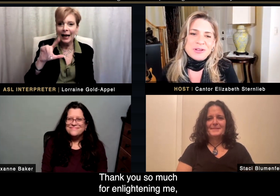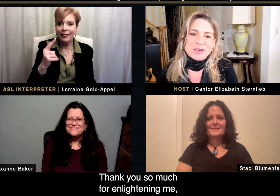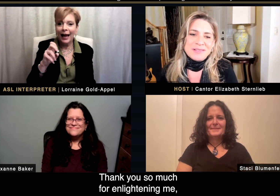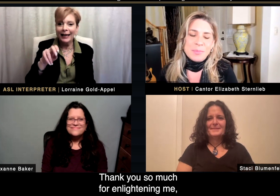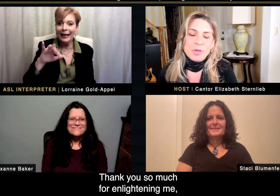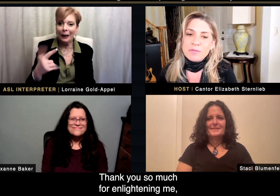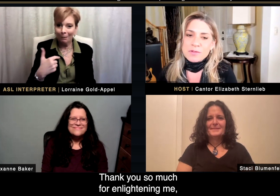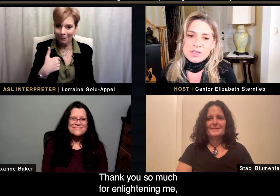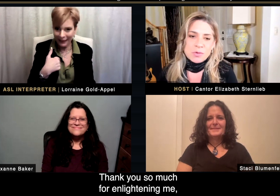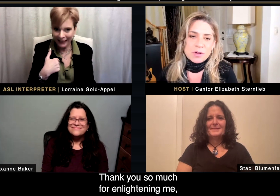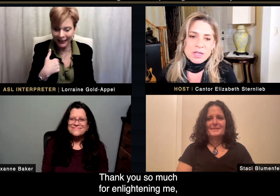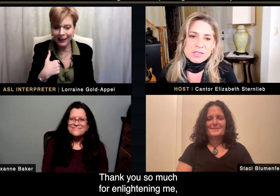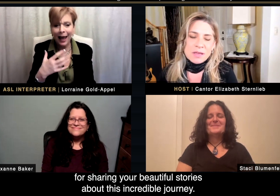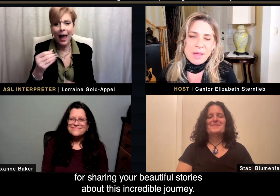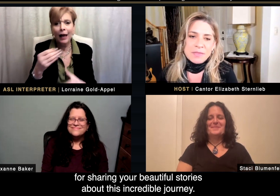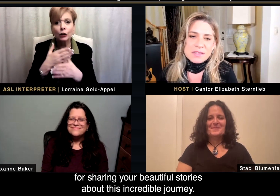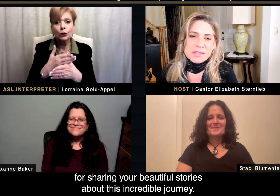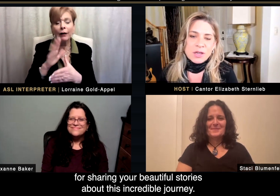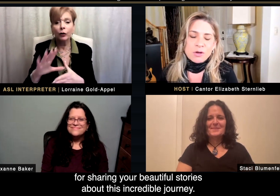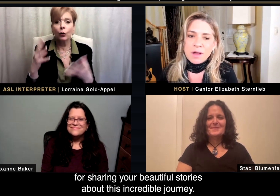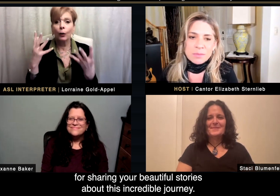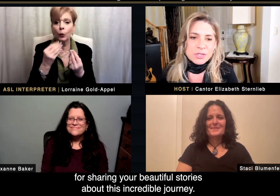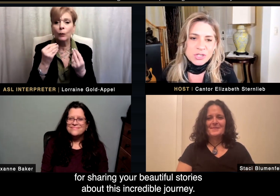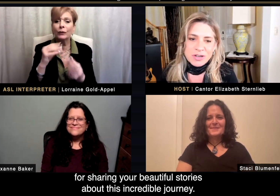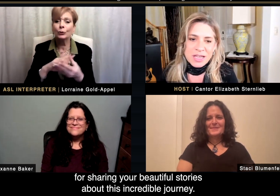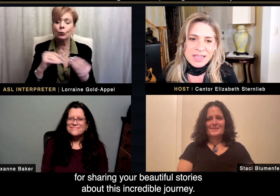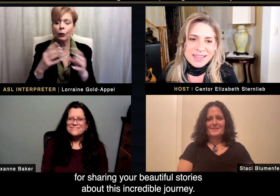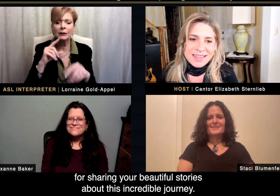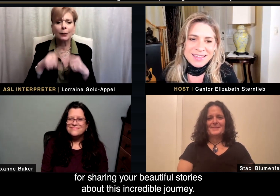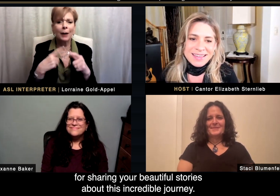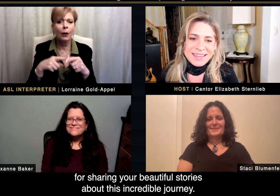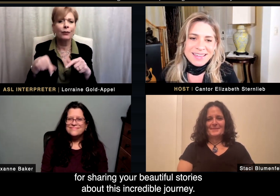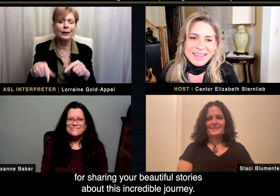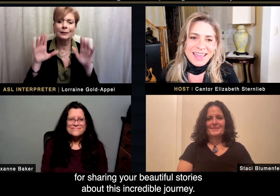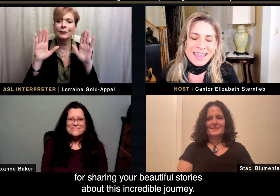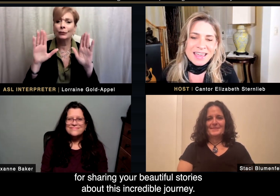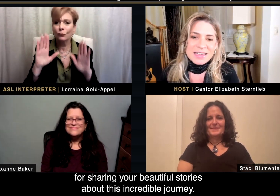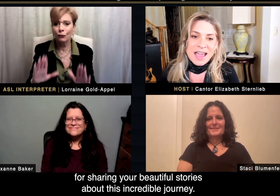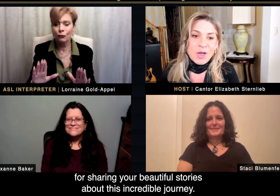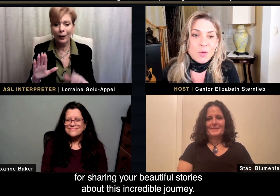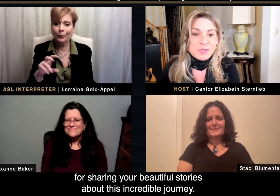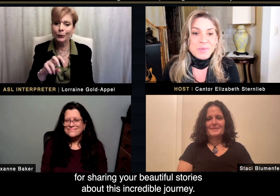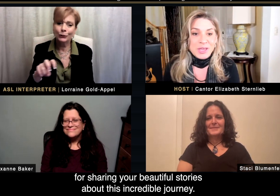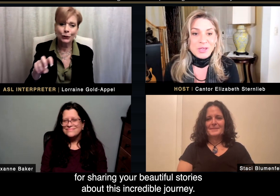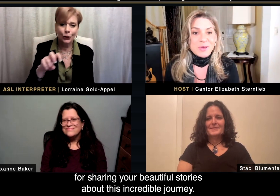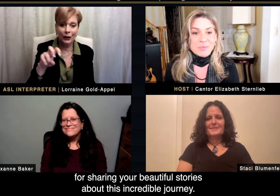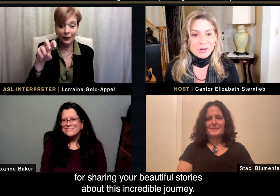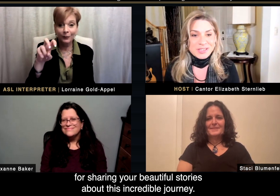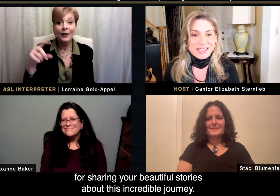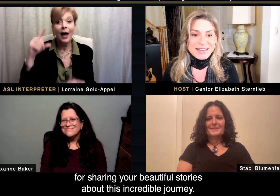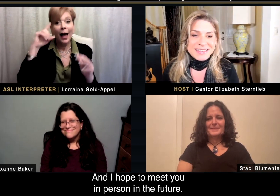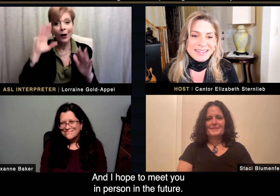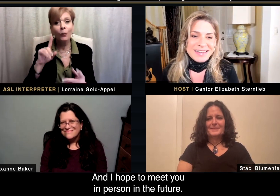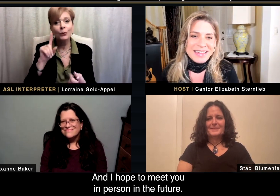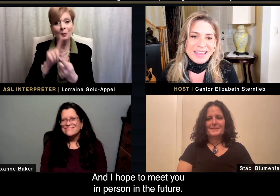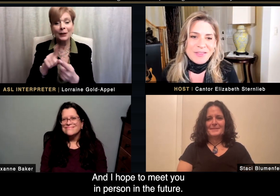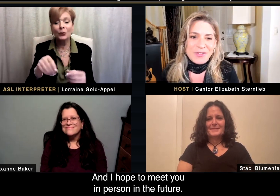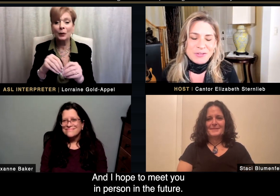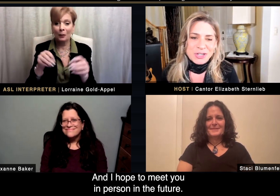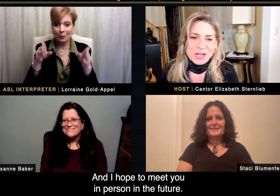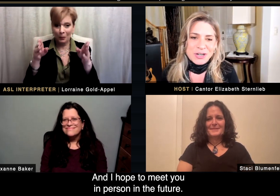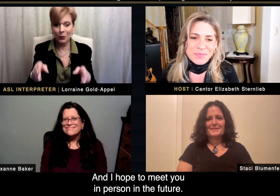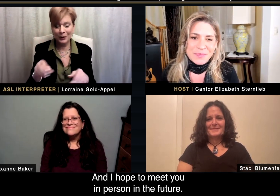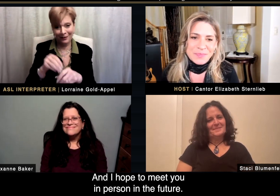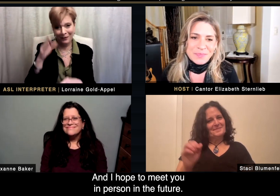sharing your beautiful stories about this incredible journey. And I hope to meet you in person in